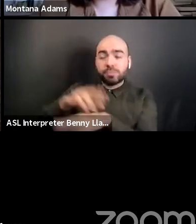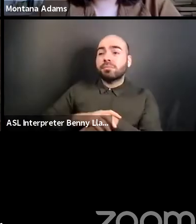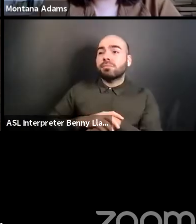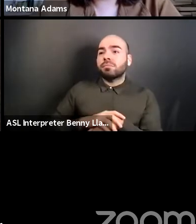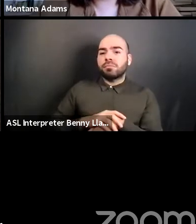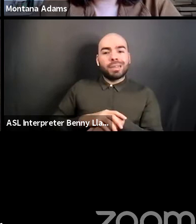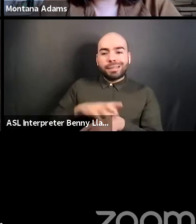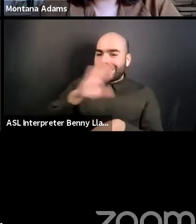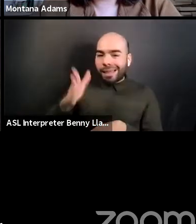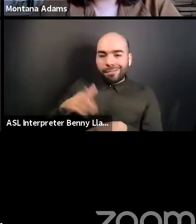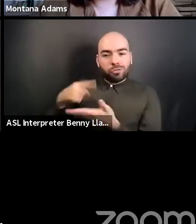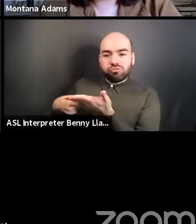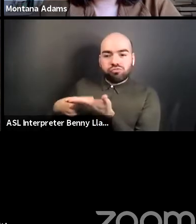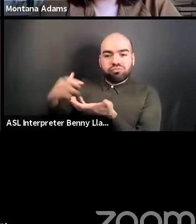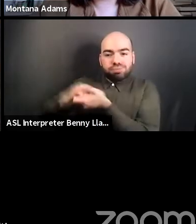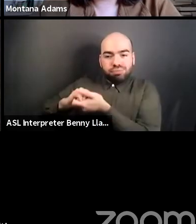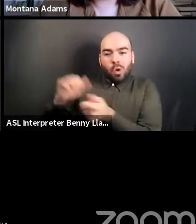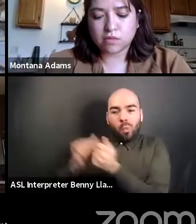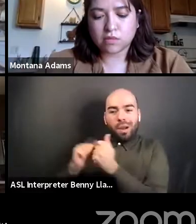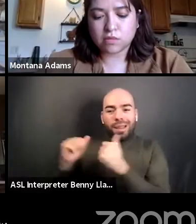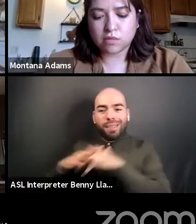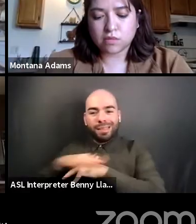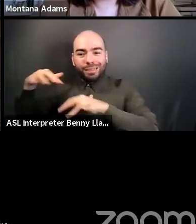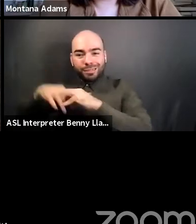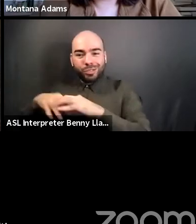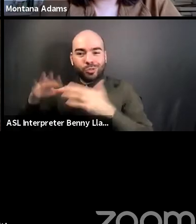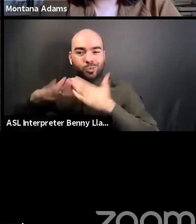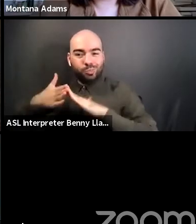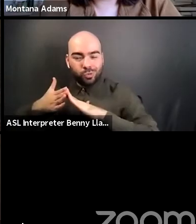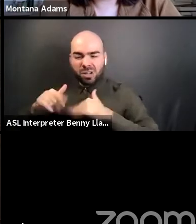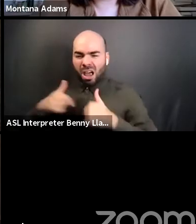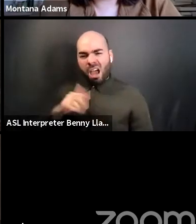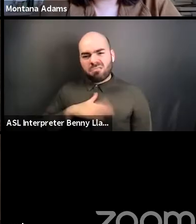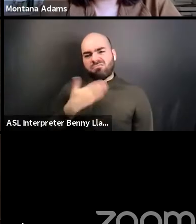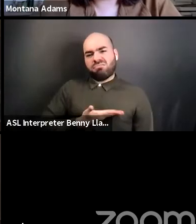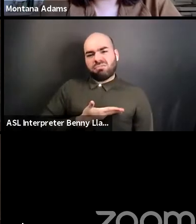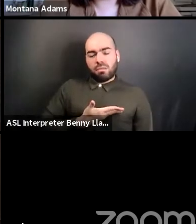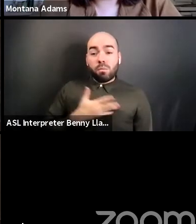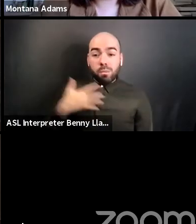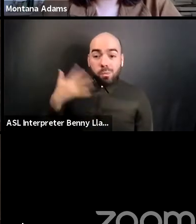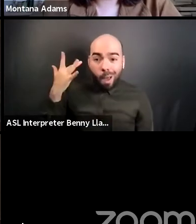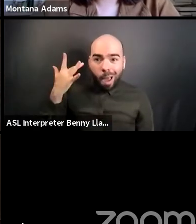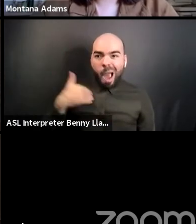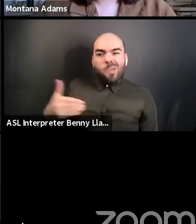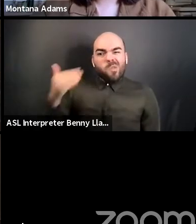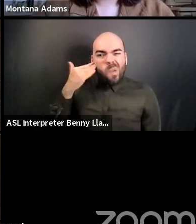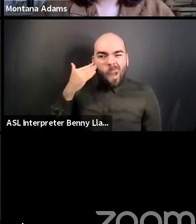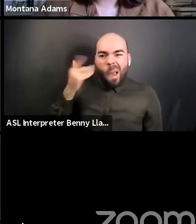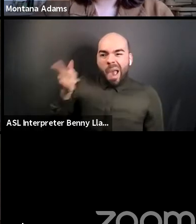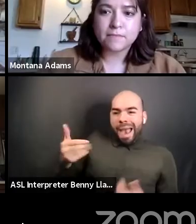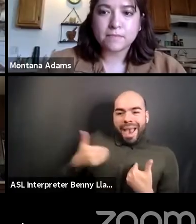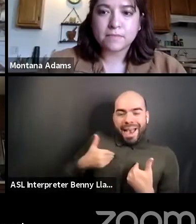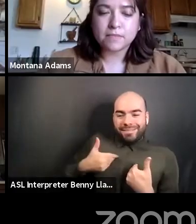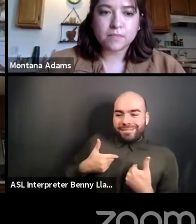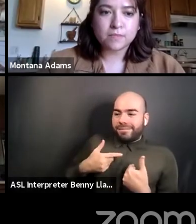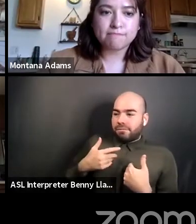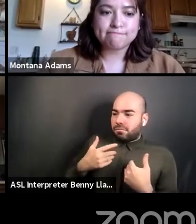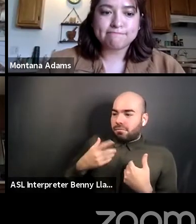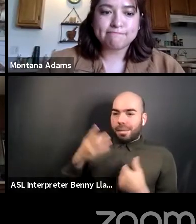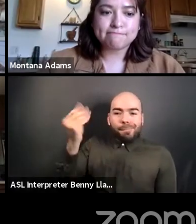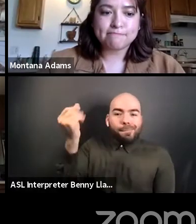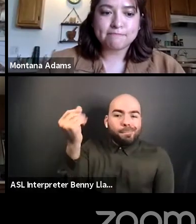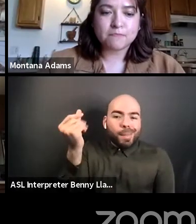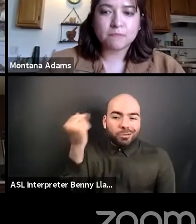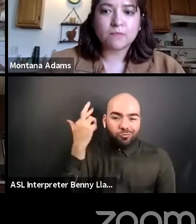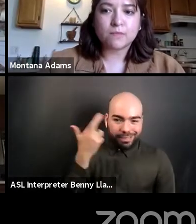Indigenous communities, it makes me upset, because I know that there's an economic thing happening behind it.